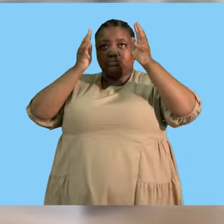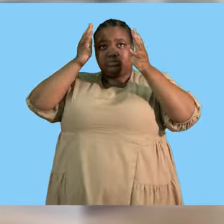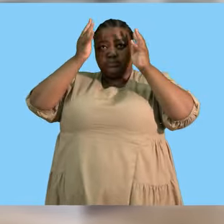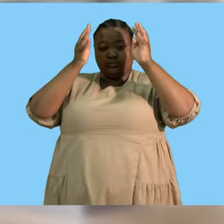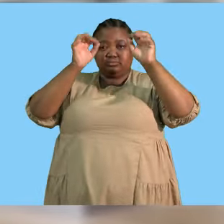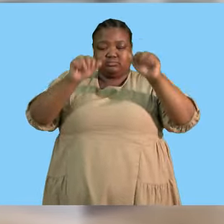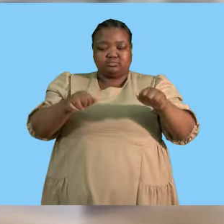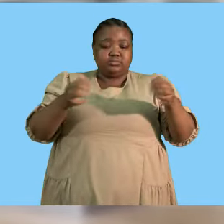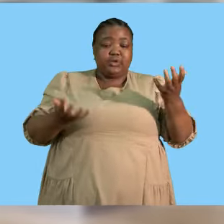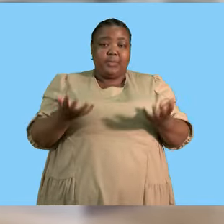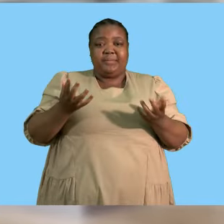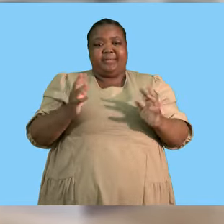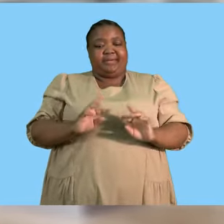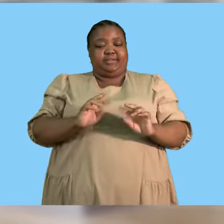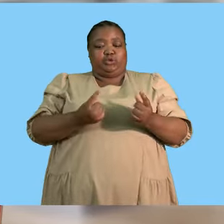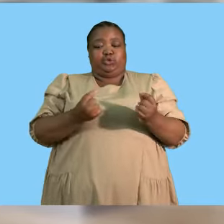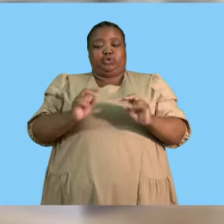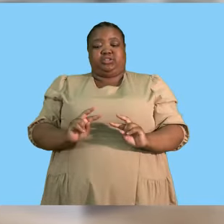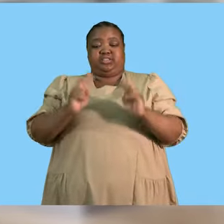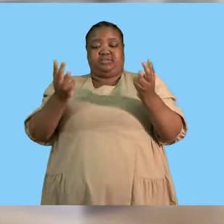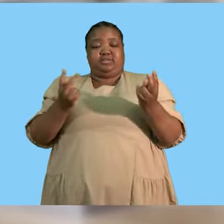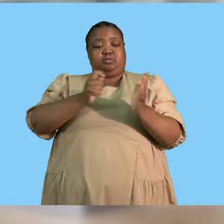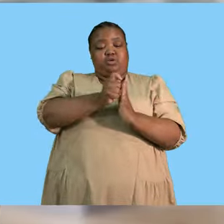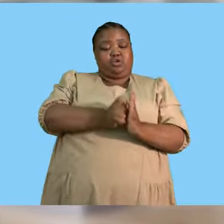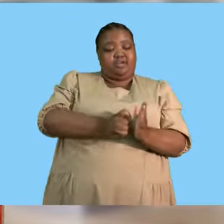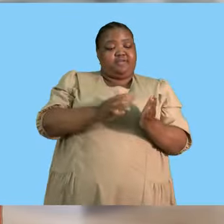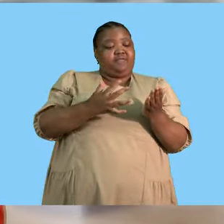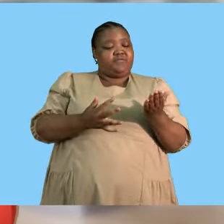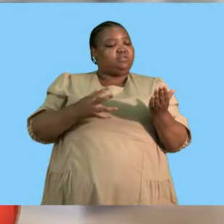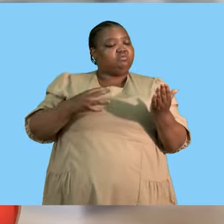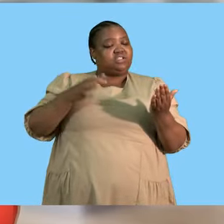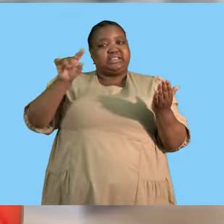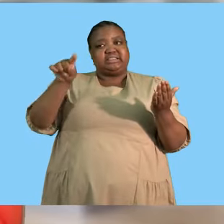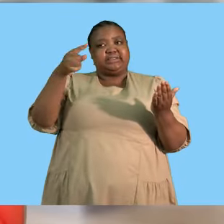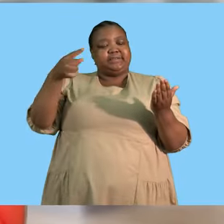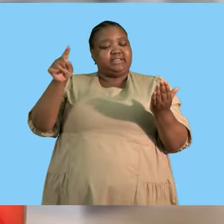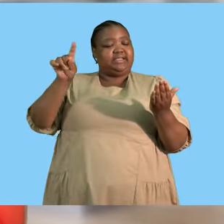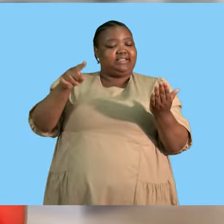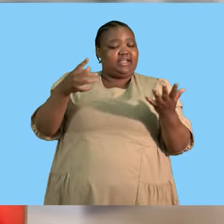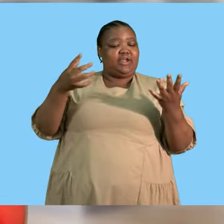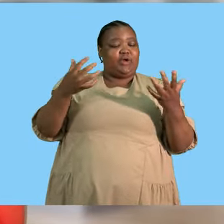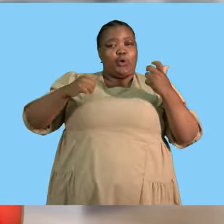you to role play the notes or sing them out loud. Now that is being creative.